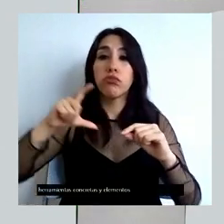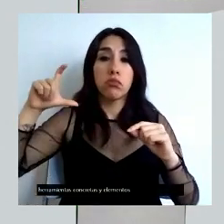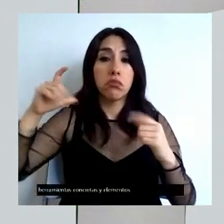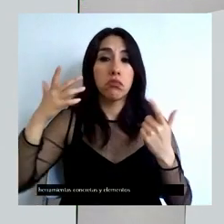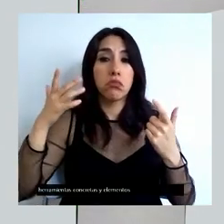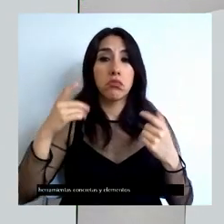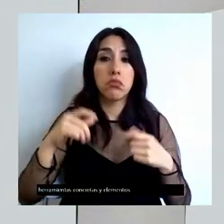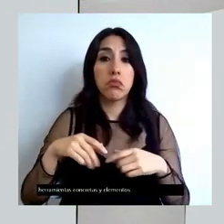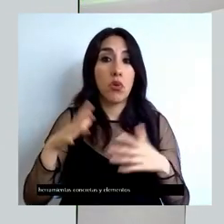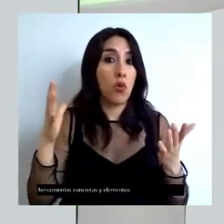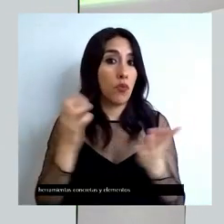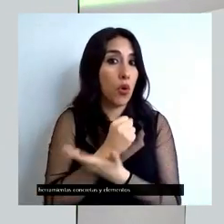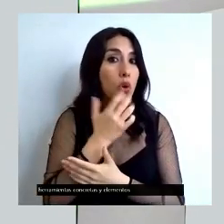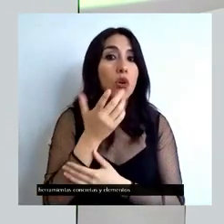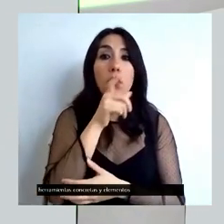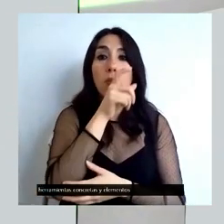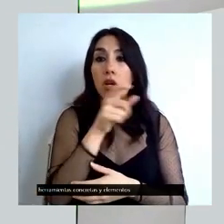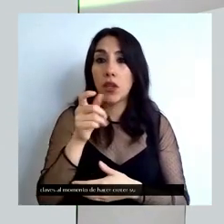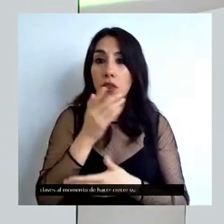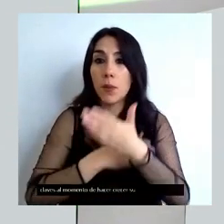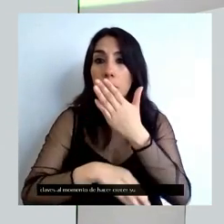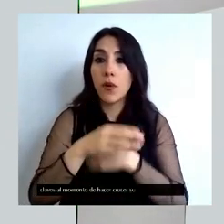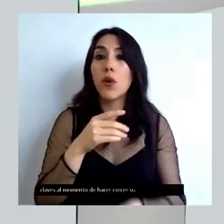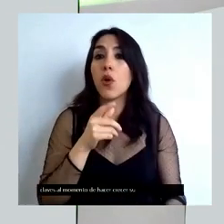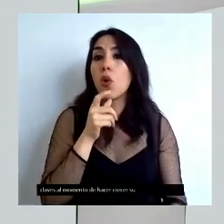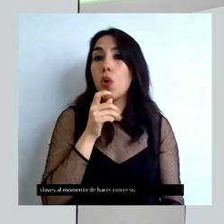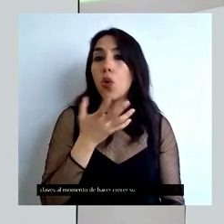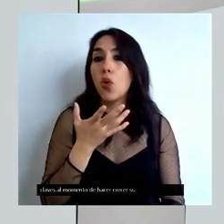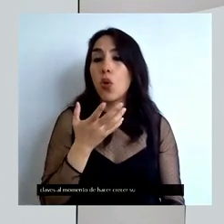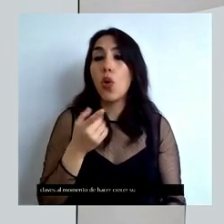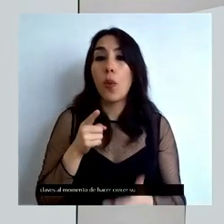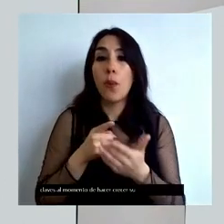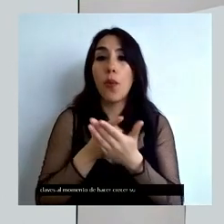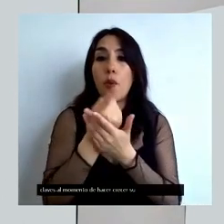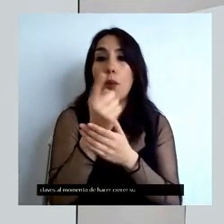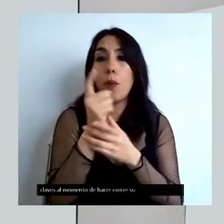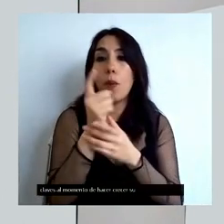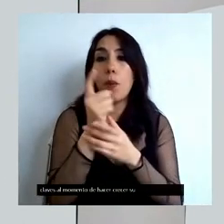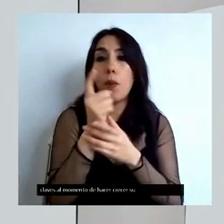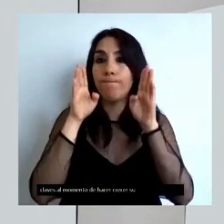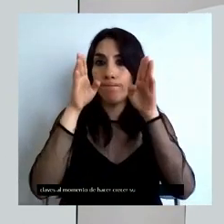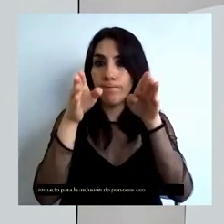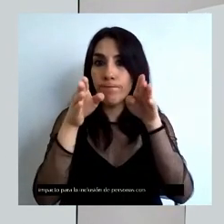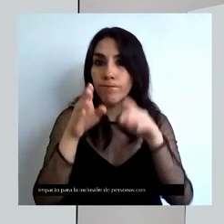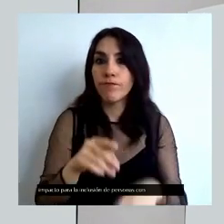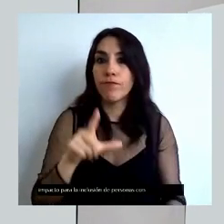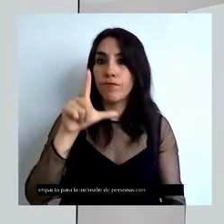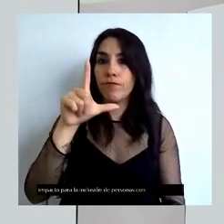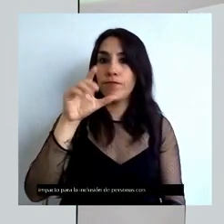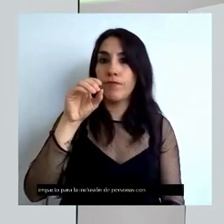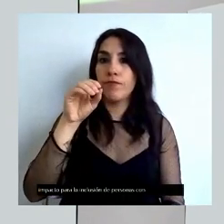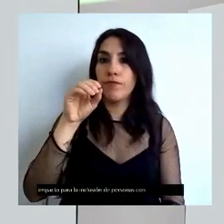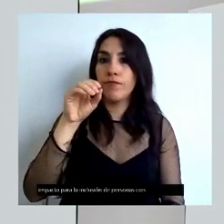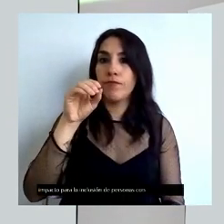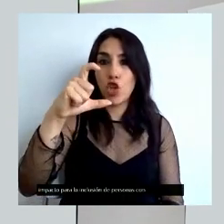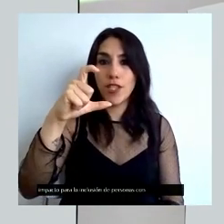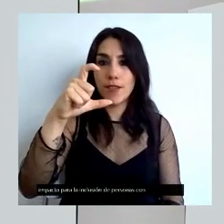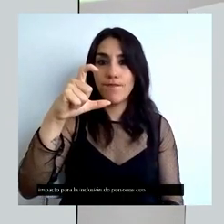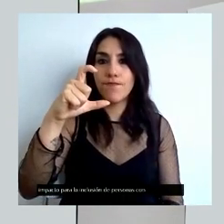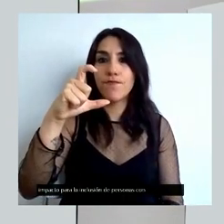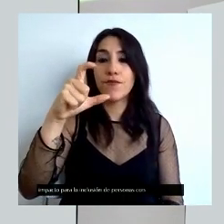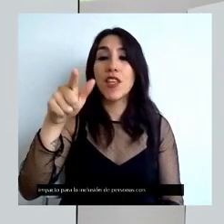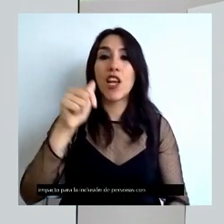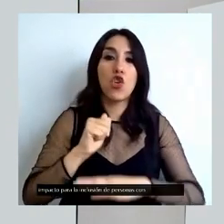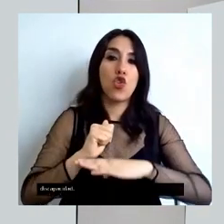disabilities. You have the opportunity to hear from Loic van Kutsen, director of the